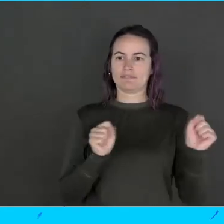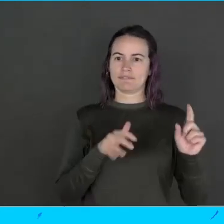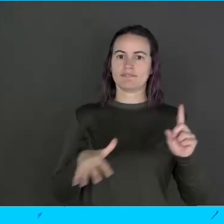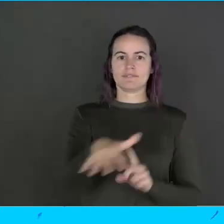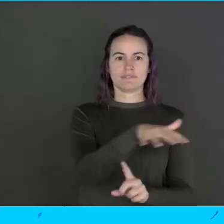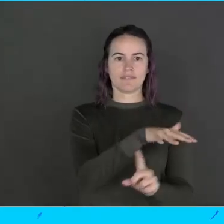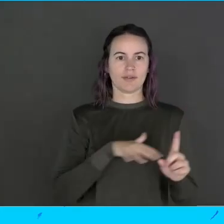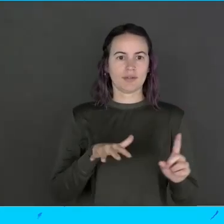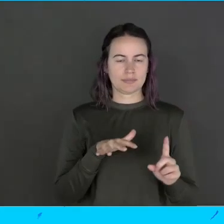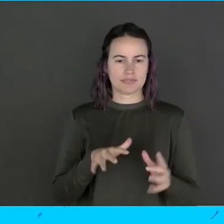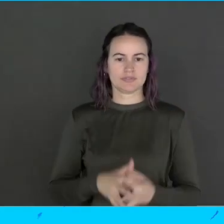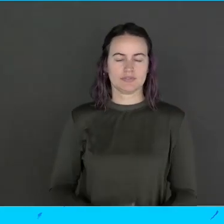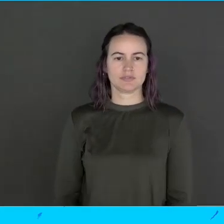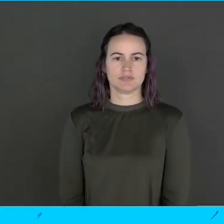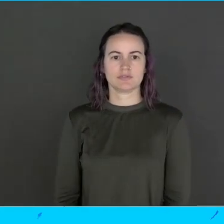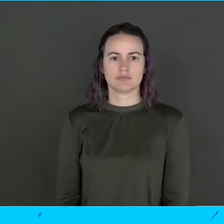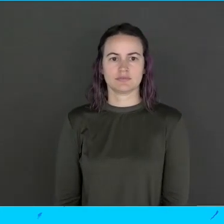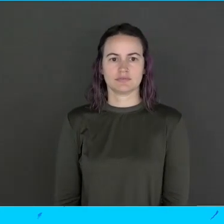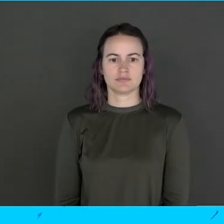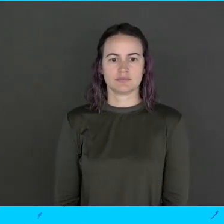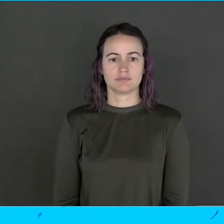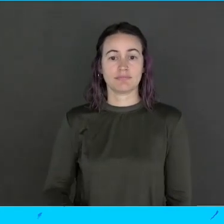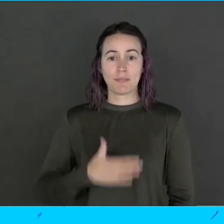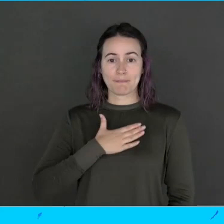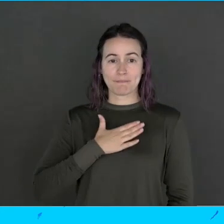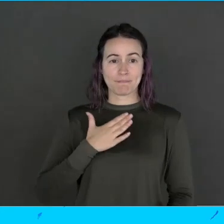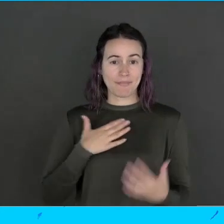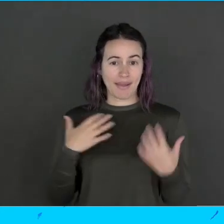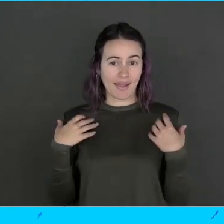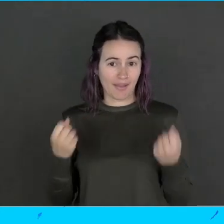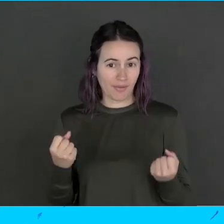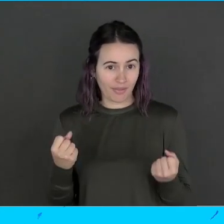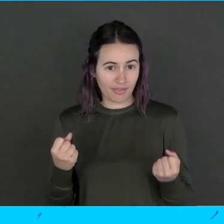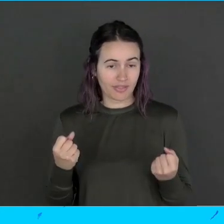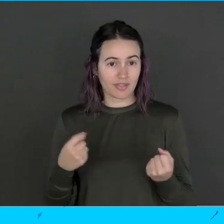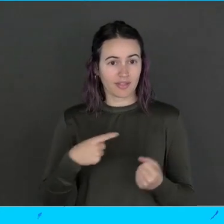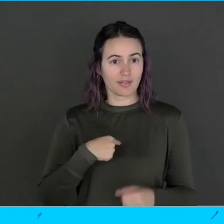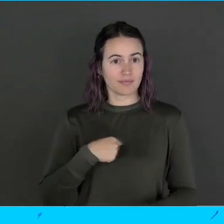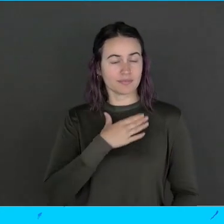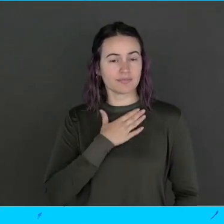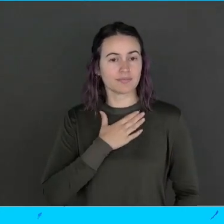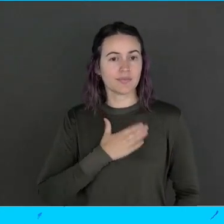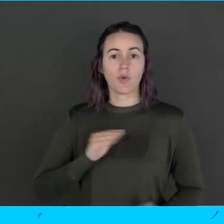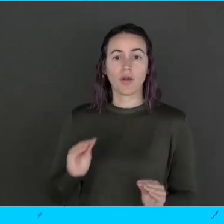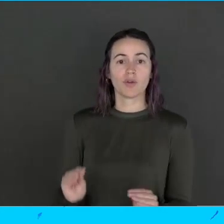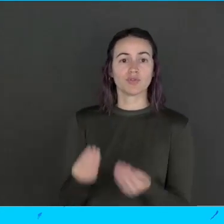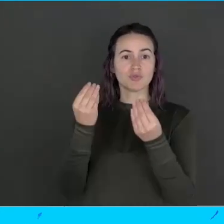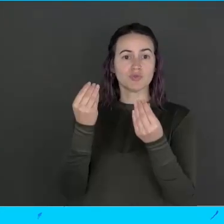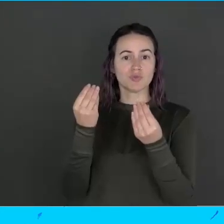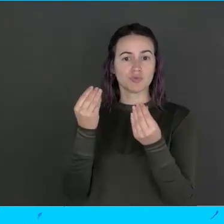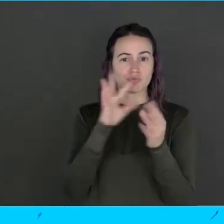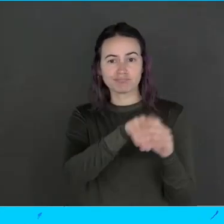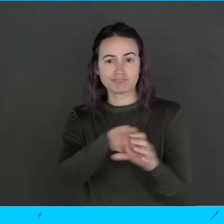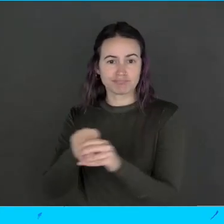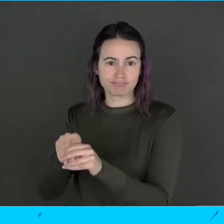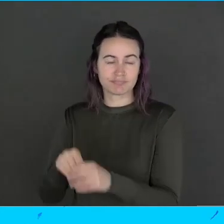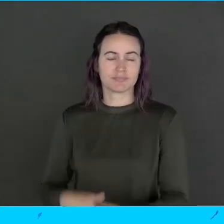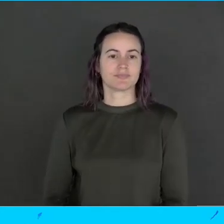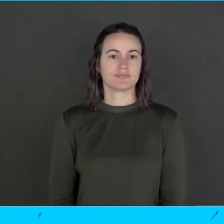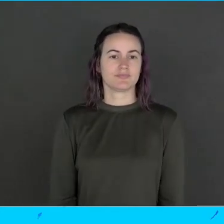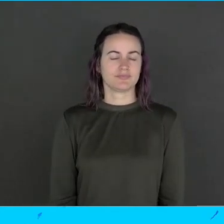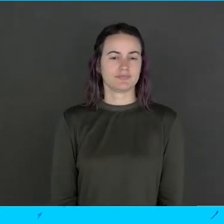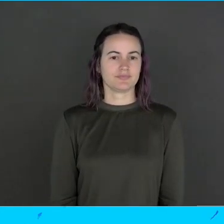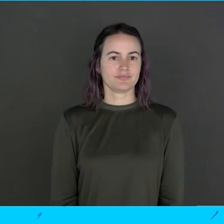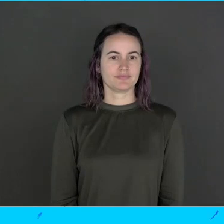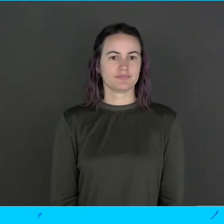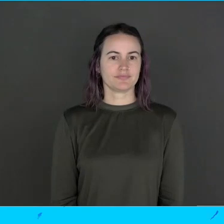you. To improve my well-being, I'm pushing for there to be better roads for our young people to be on. Thank you. To improve my well-being, I want